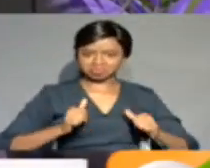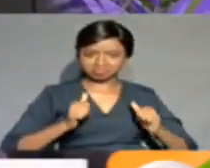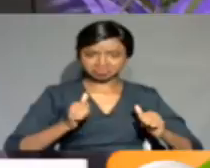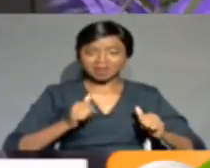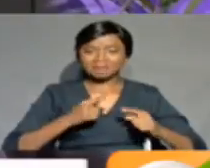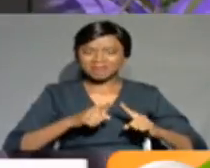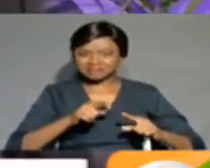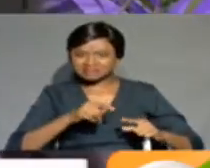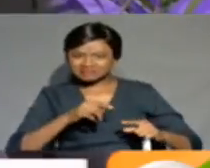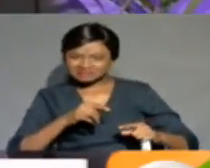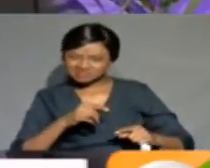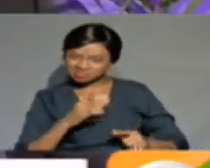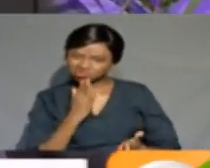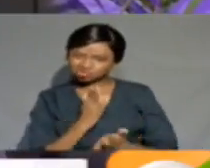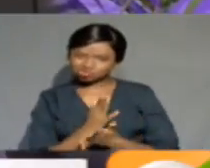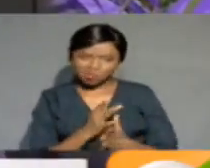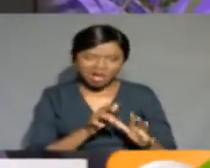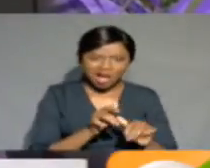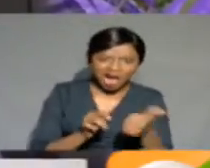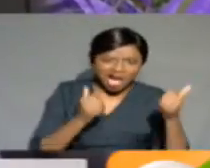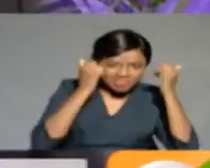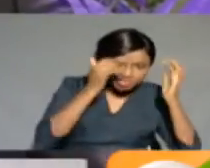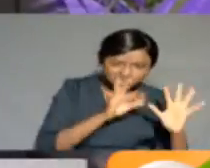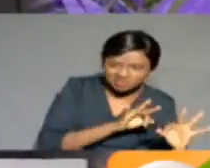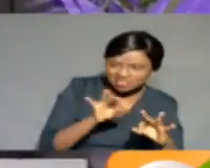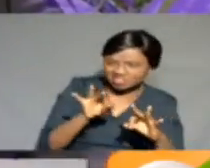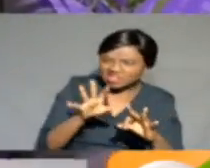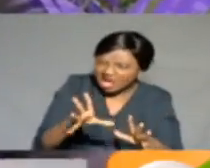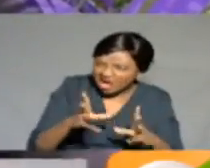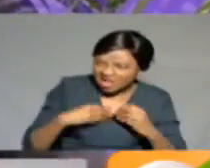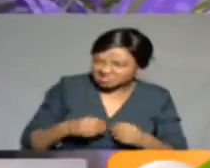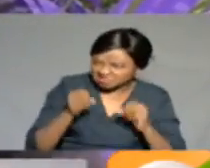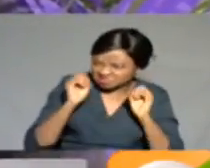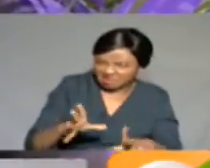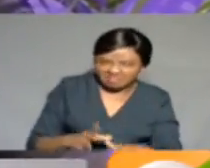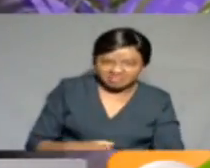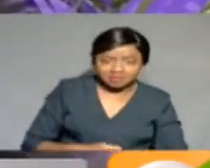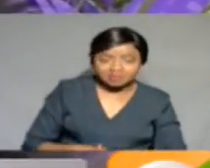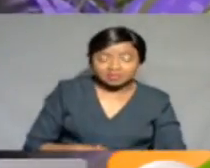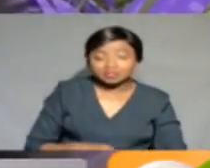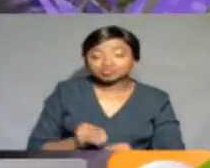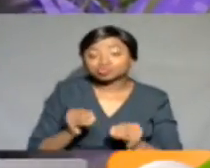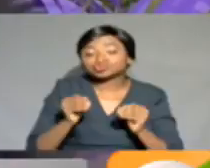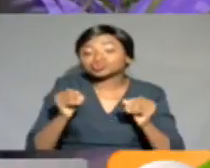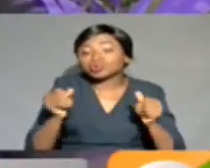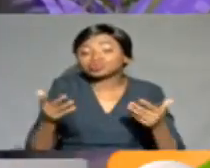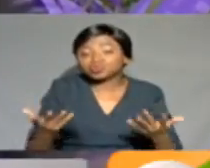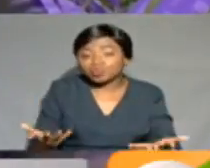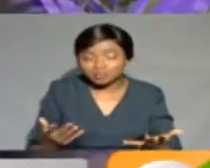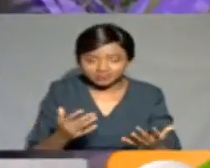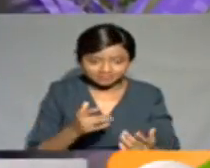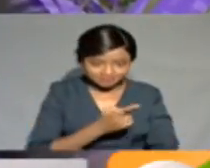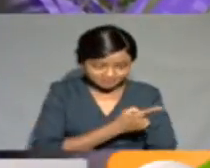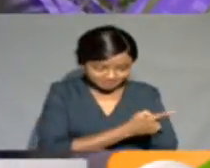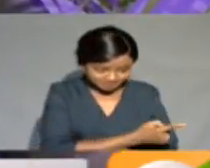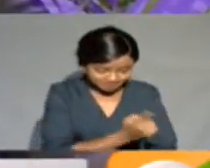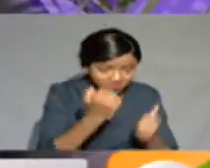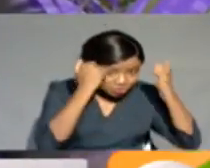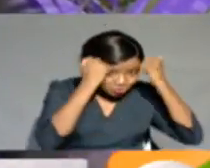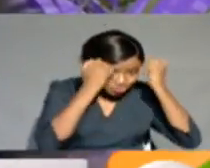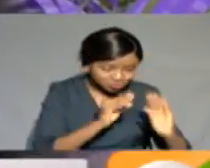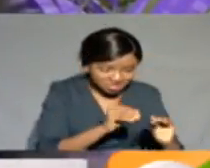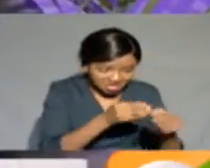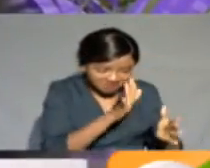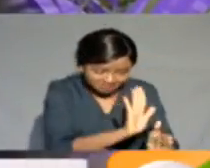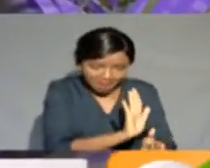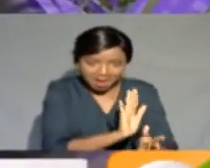not really welcomed by the other students. The resolution to that was students should be given an opportunity